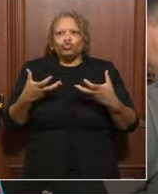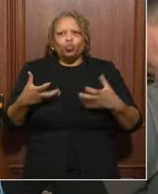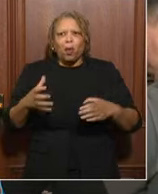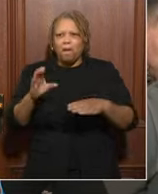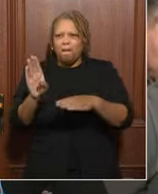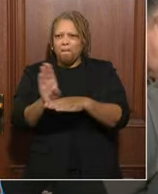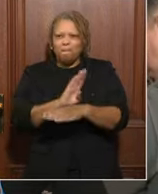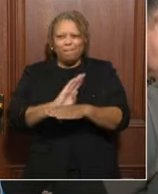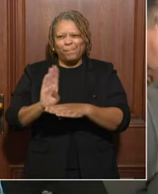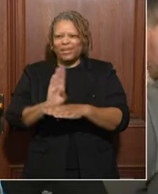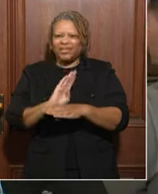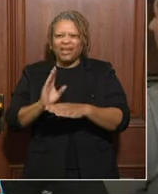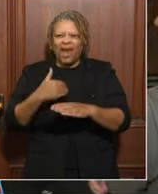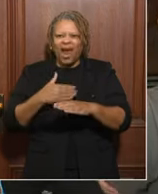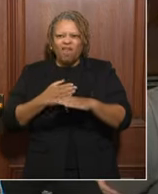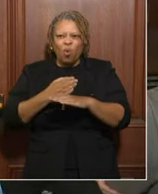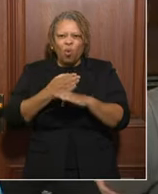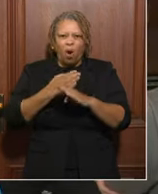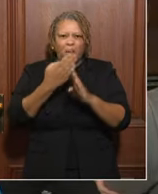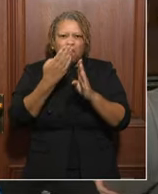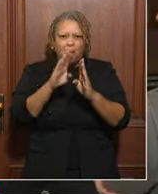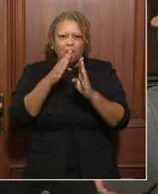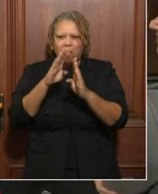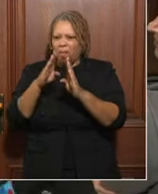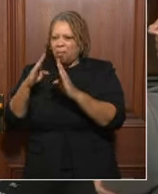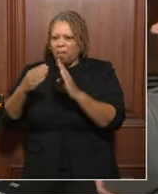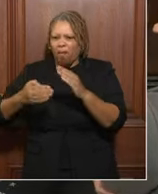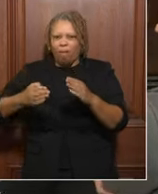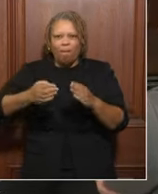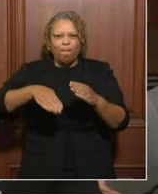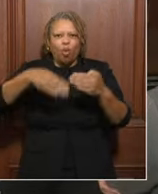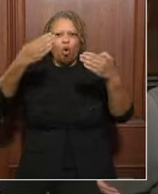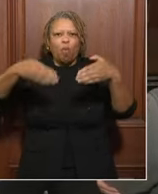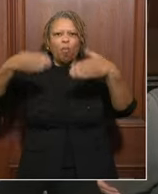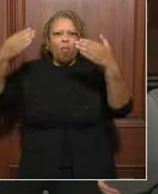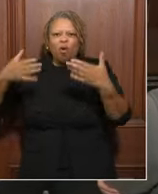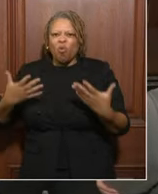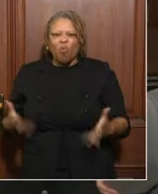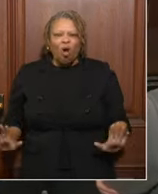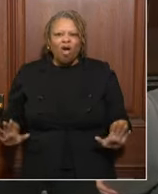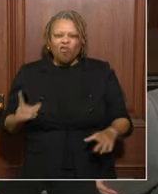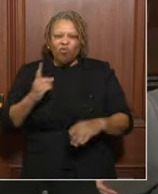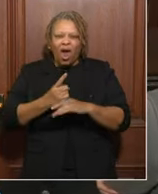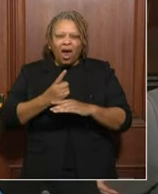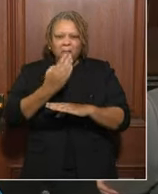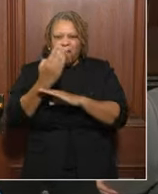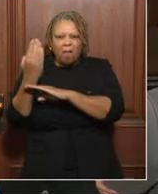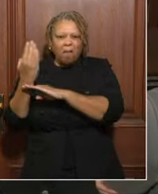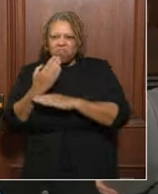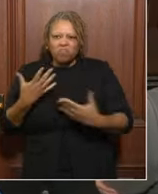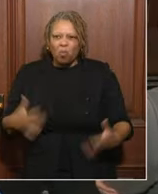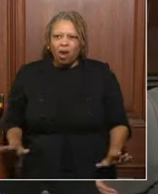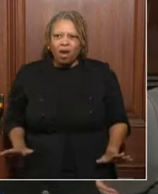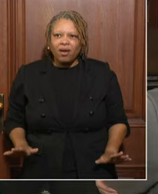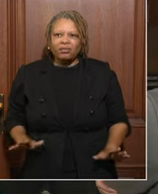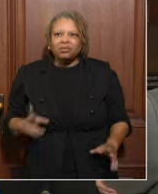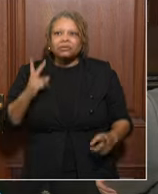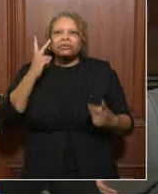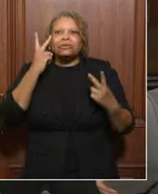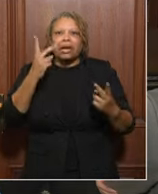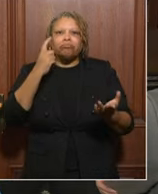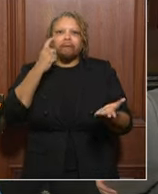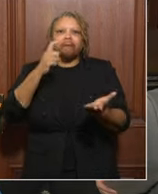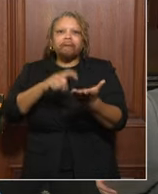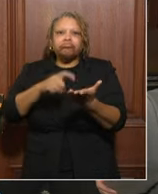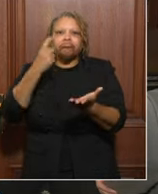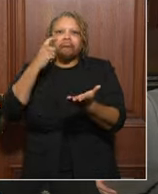you elaborate a little bit on that? If we saw a lot of broken windows the last time around